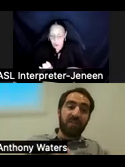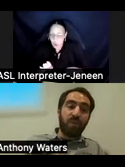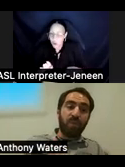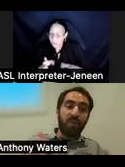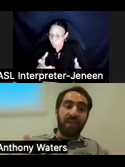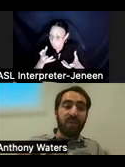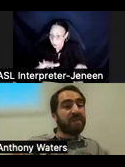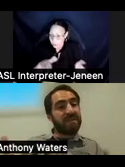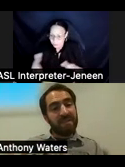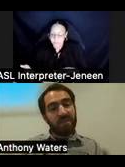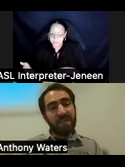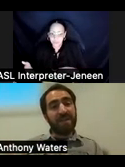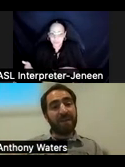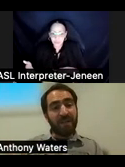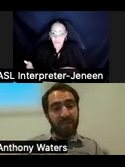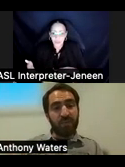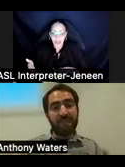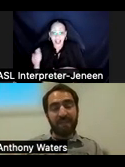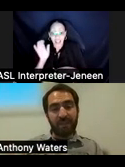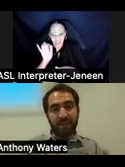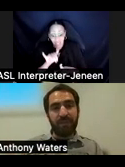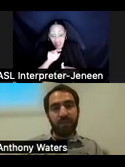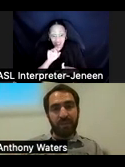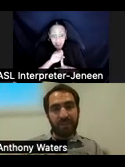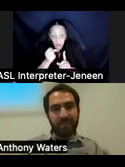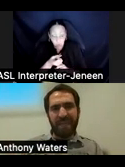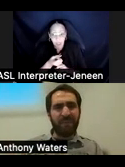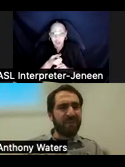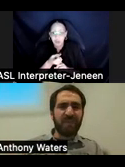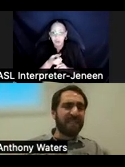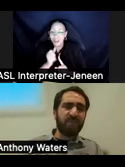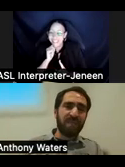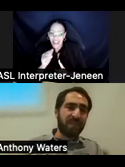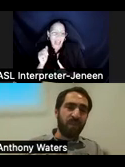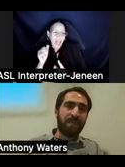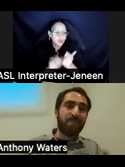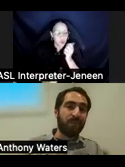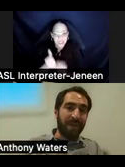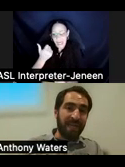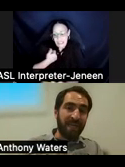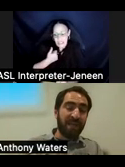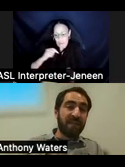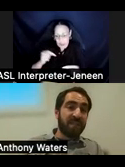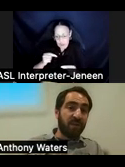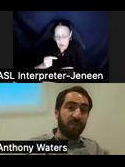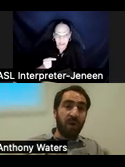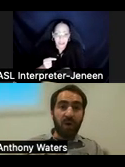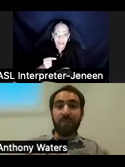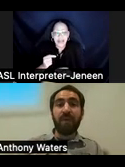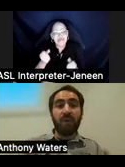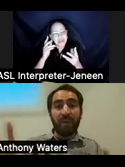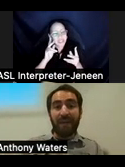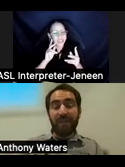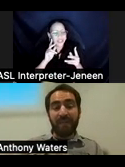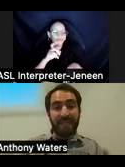And so in those instances, we talk about non-suicidal self-injurious behavior. And there's lots of reasons why people may